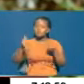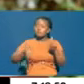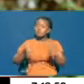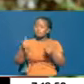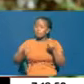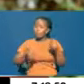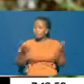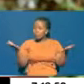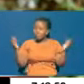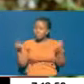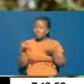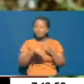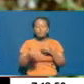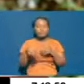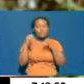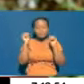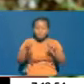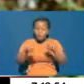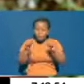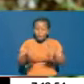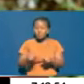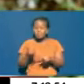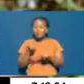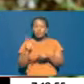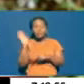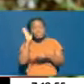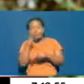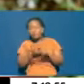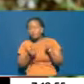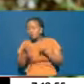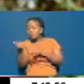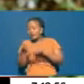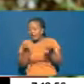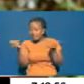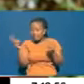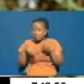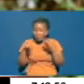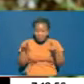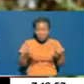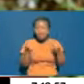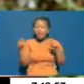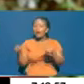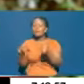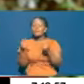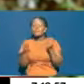we can hear from each other our sense of what's happening in our country. That does not